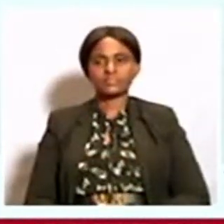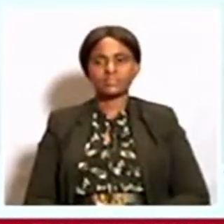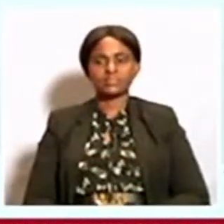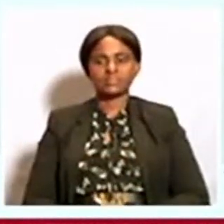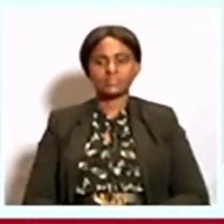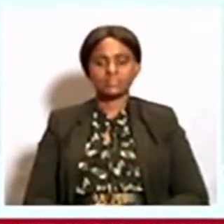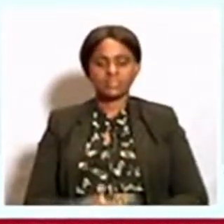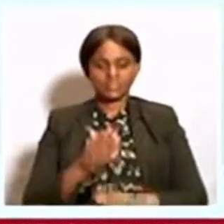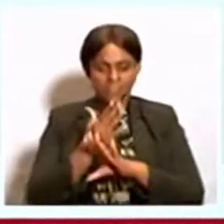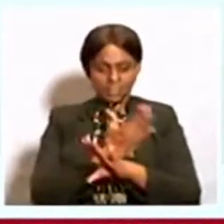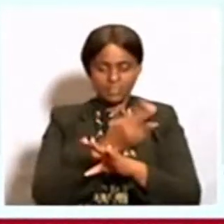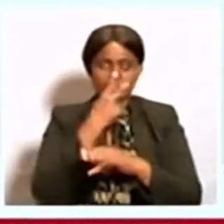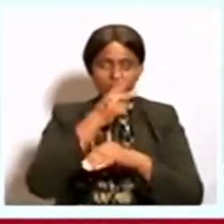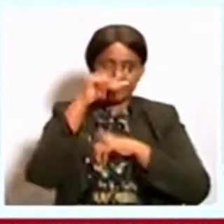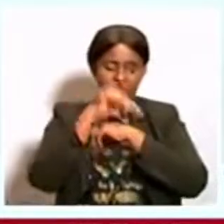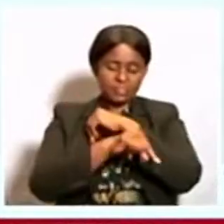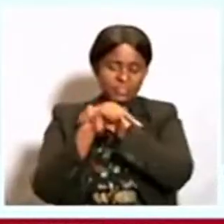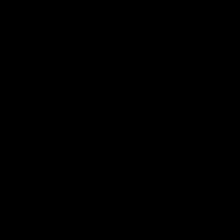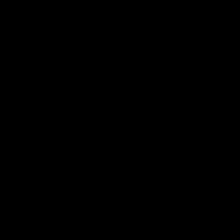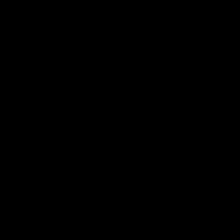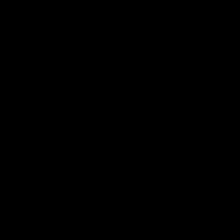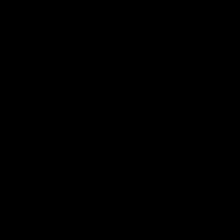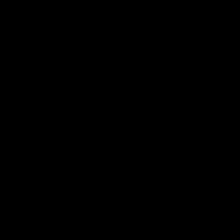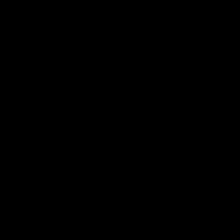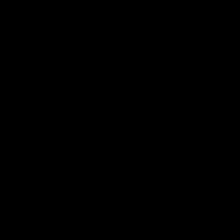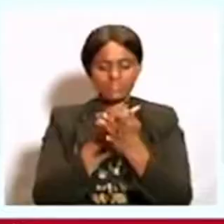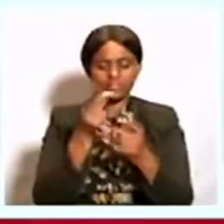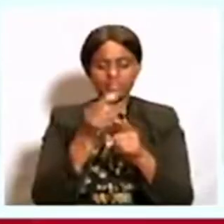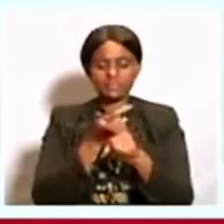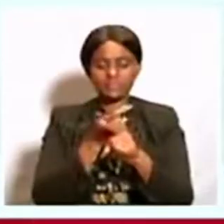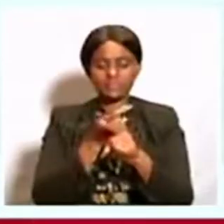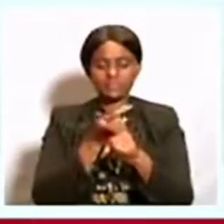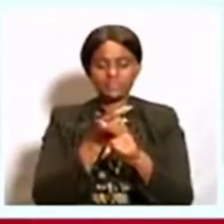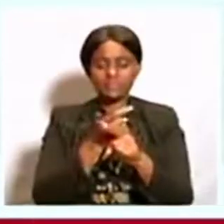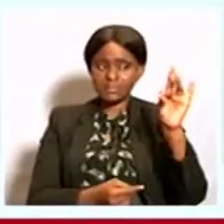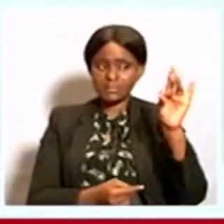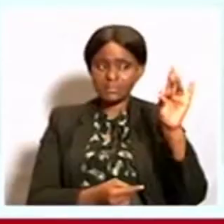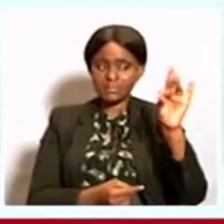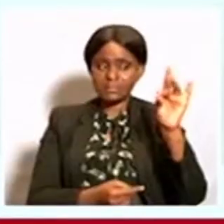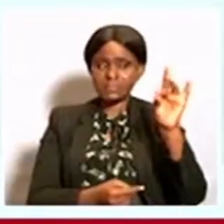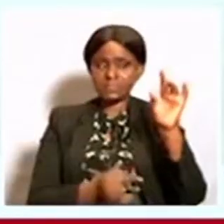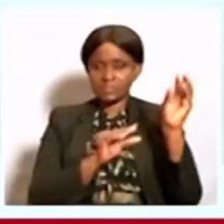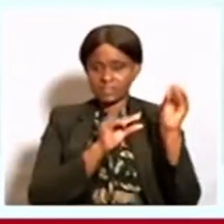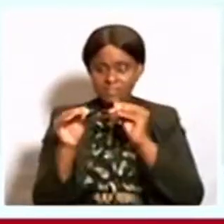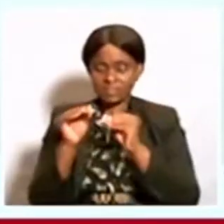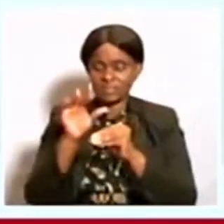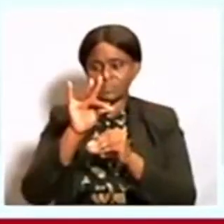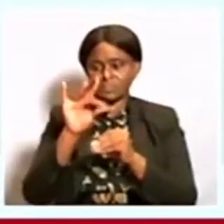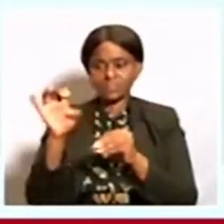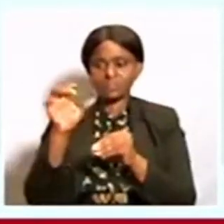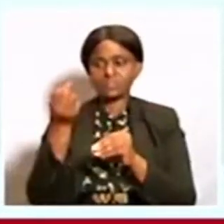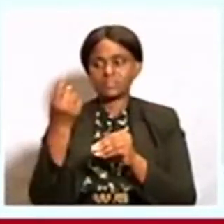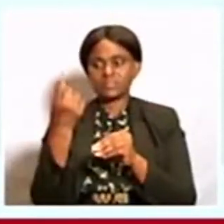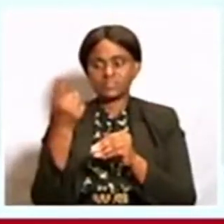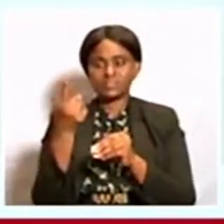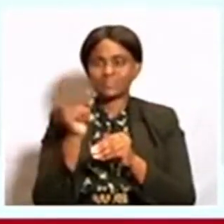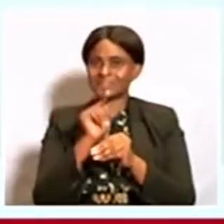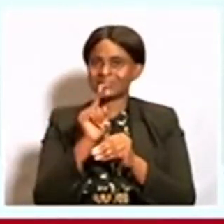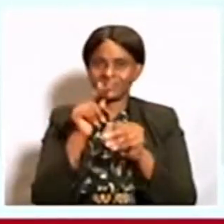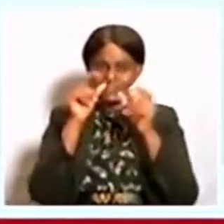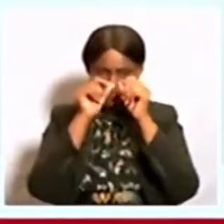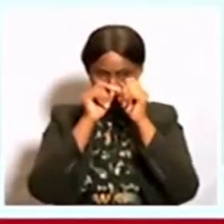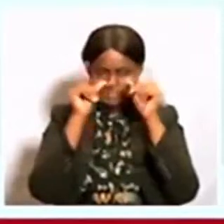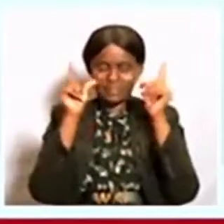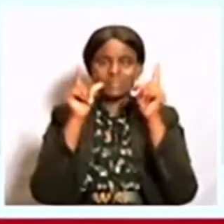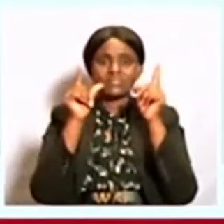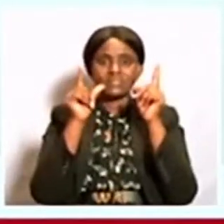before you look at the details, just the amount of money from 111, it's an eye opener.